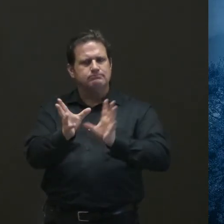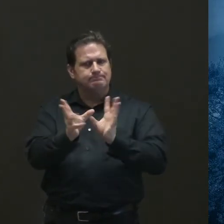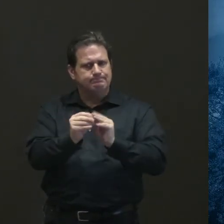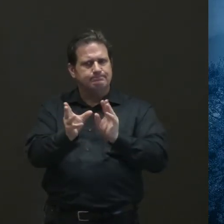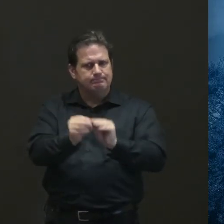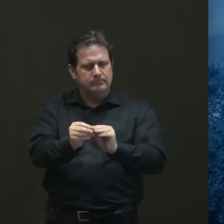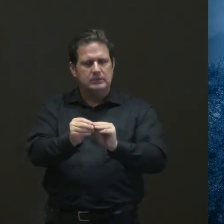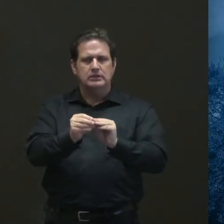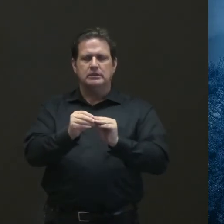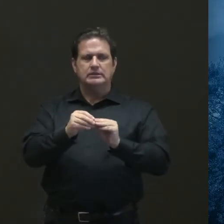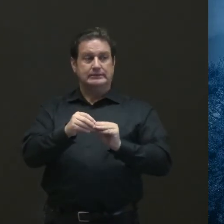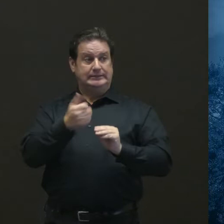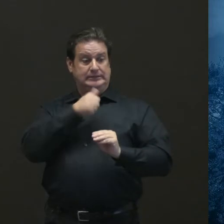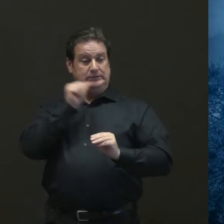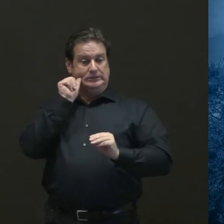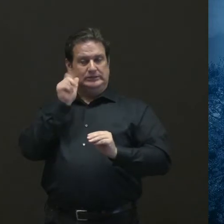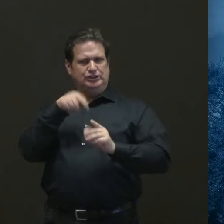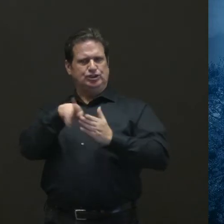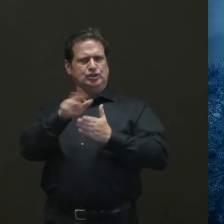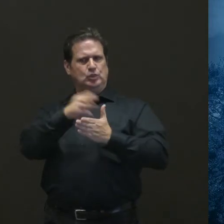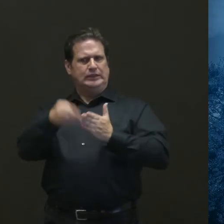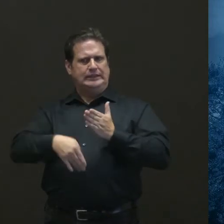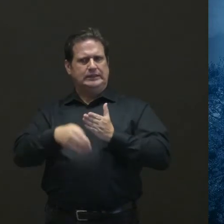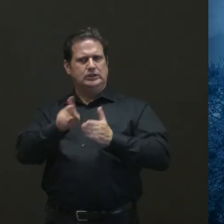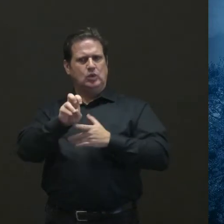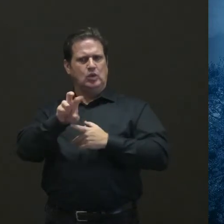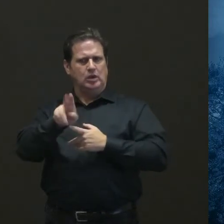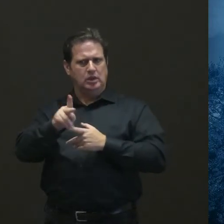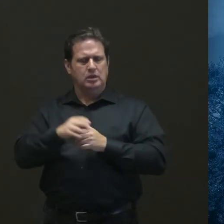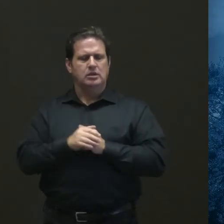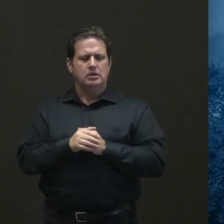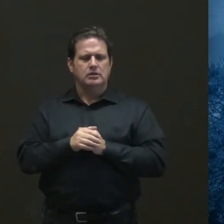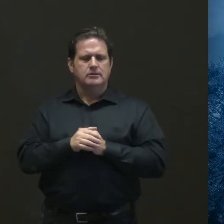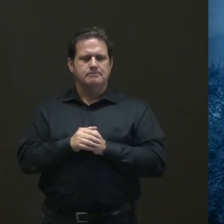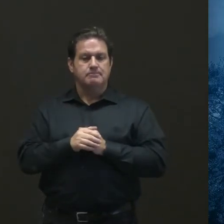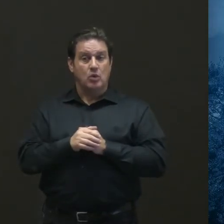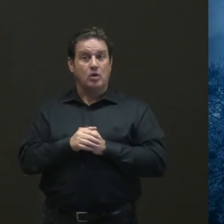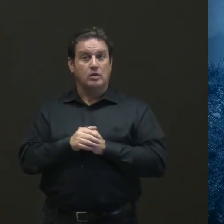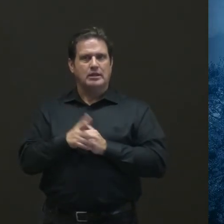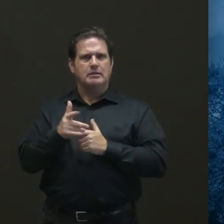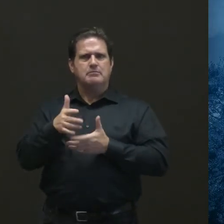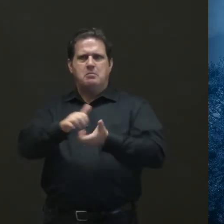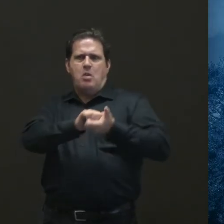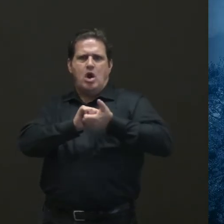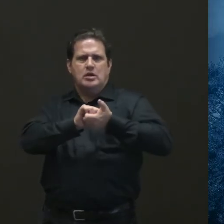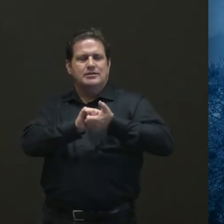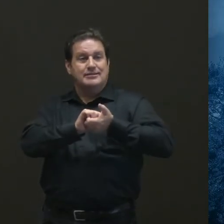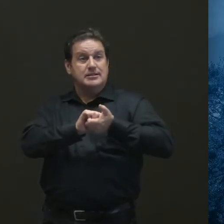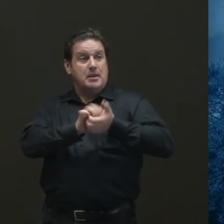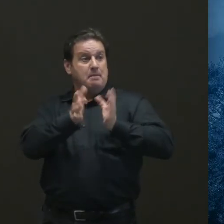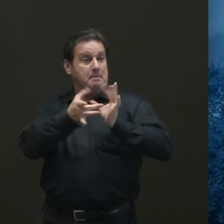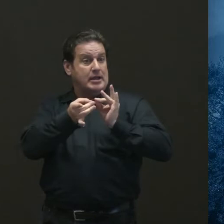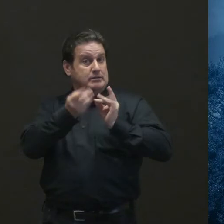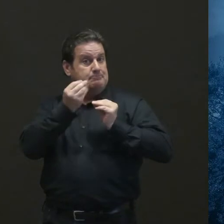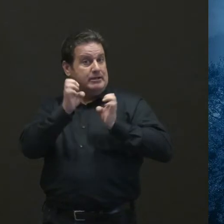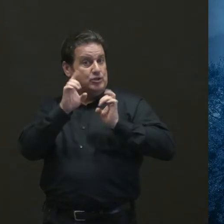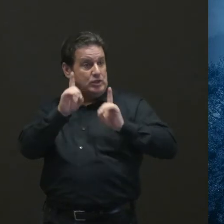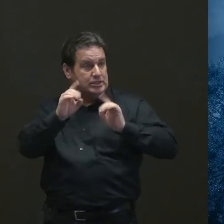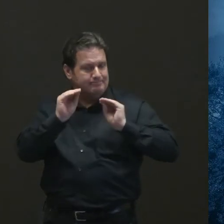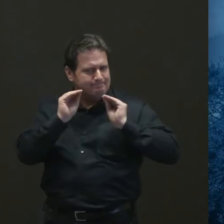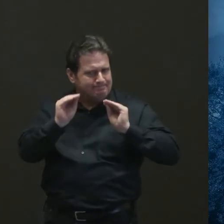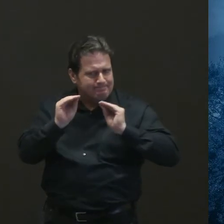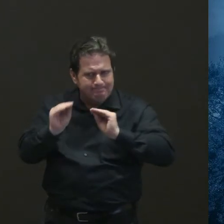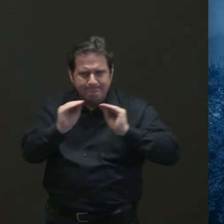a follow-up call yesterday to check in on the weekend down in Newark, and he's really pulled a lot of partners together because it's messaging, it's education,